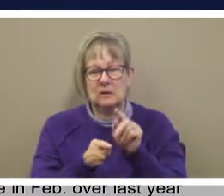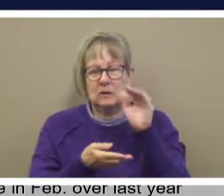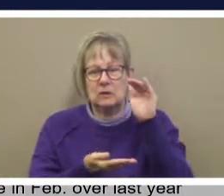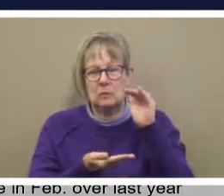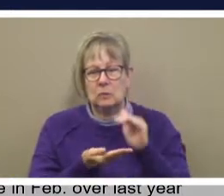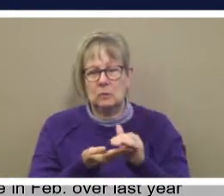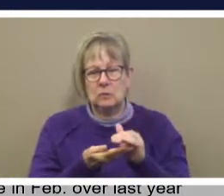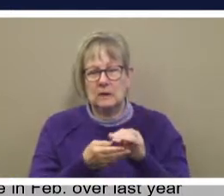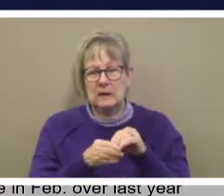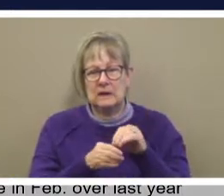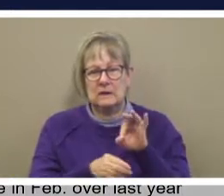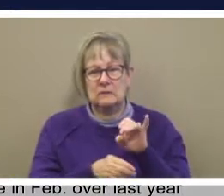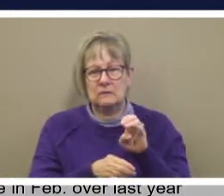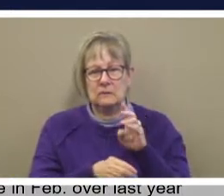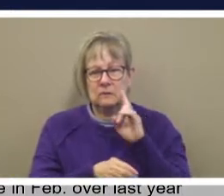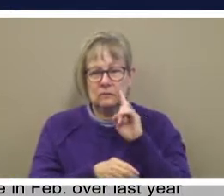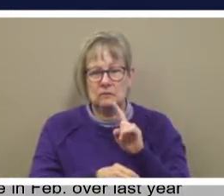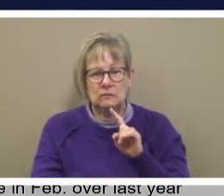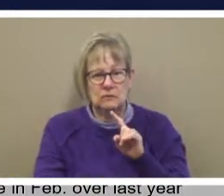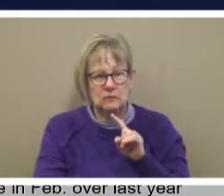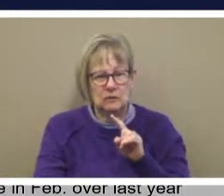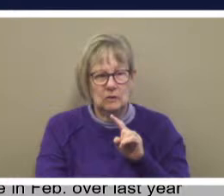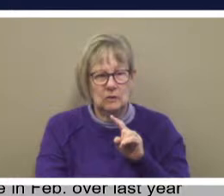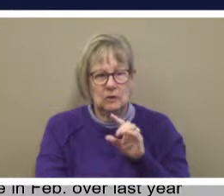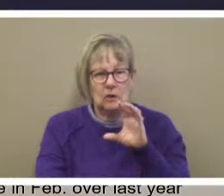in February for our cargo traffic.